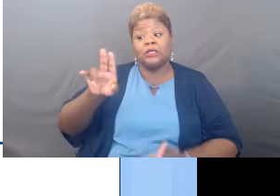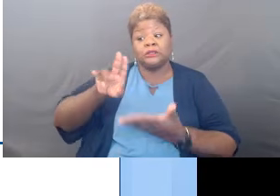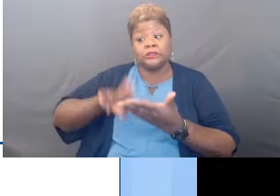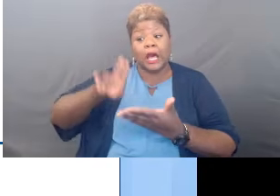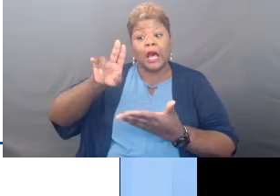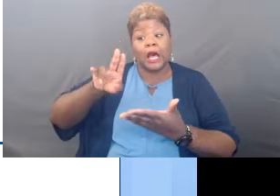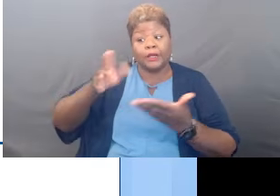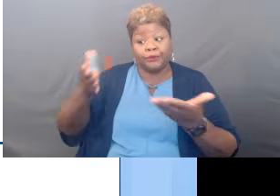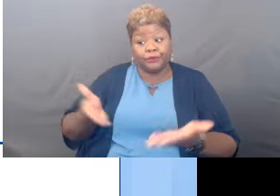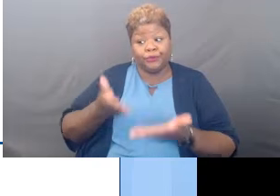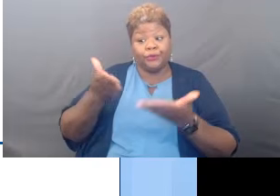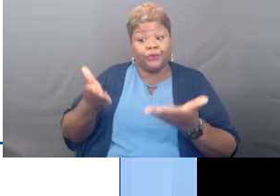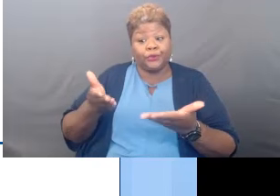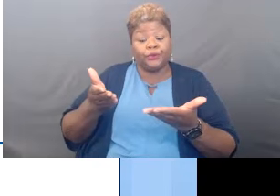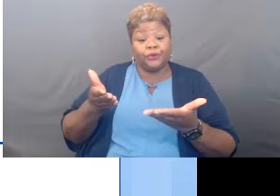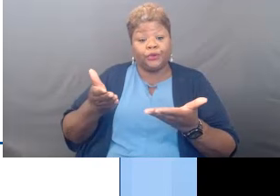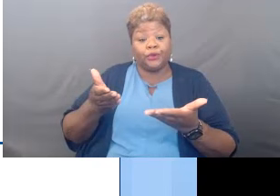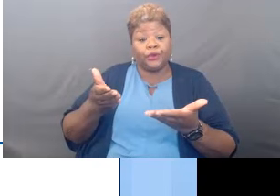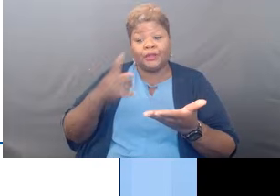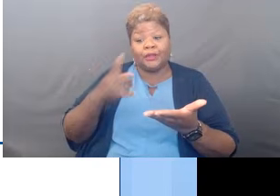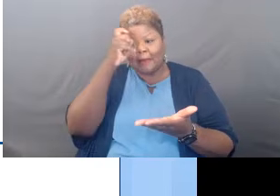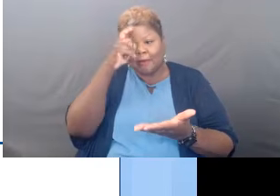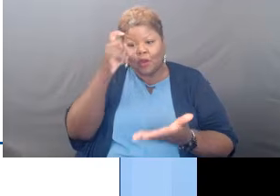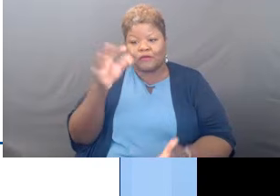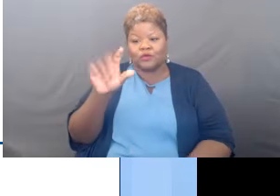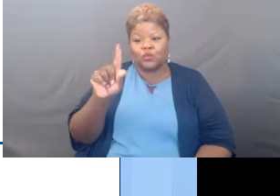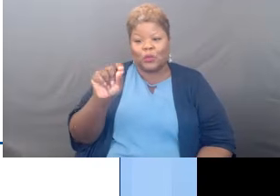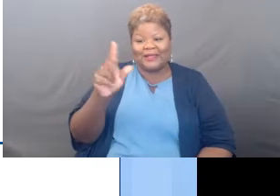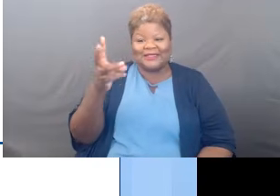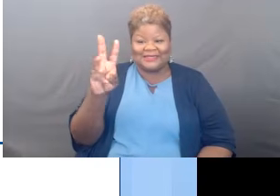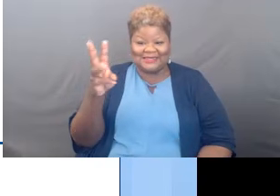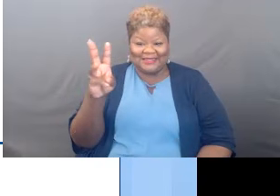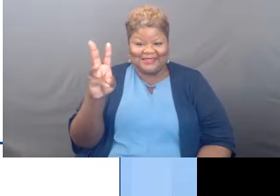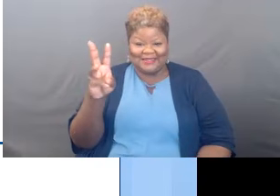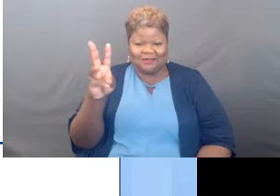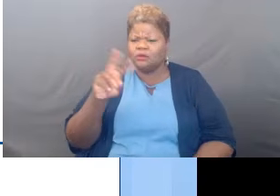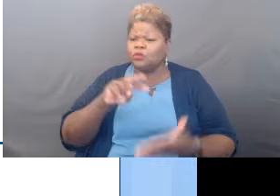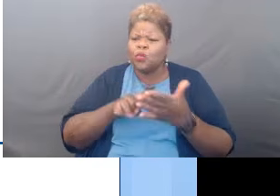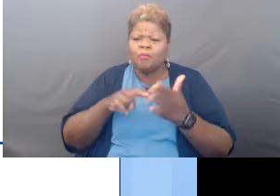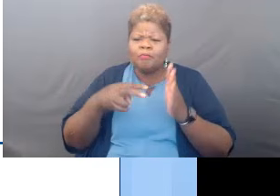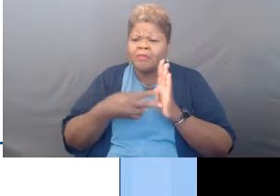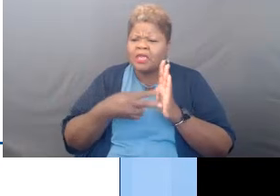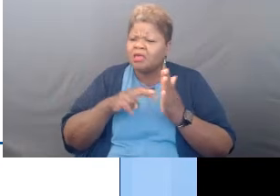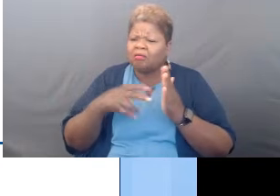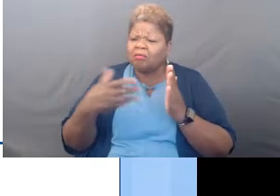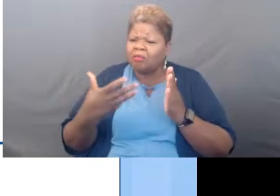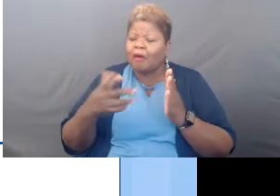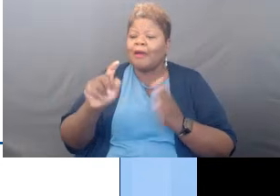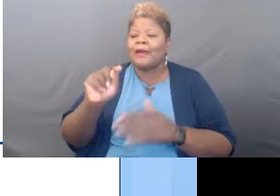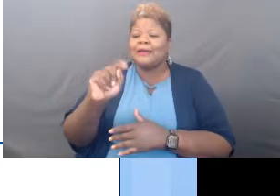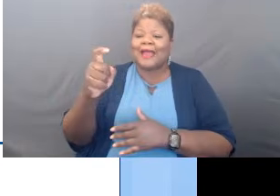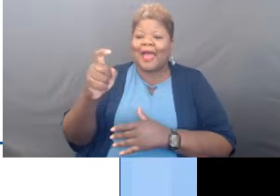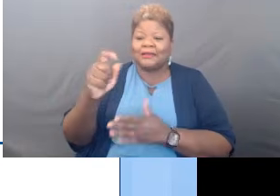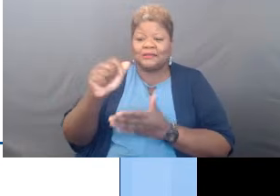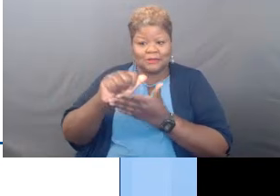Arizona in the summer of 2016. So what exactly it is? It creates tax advantage investment accounts